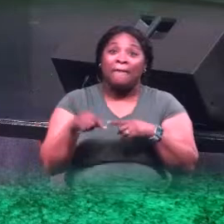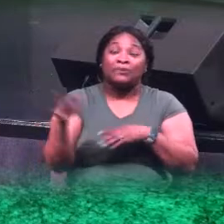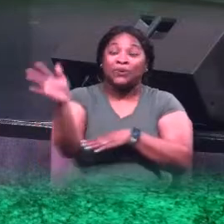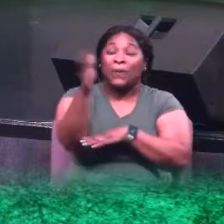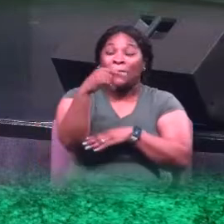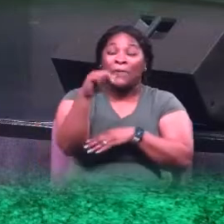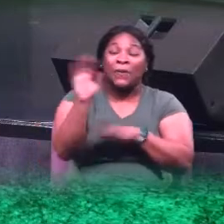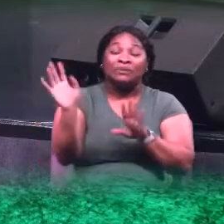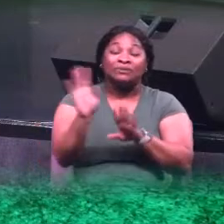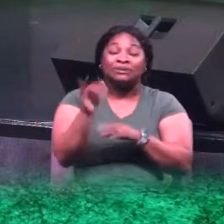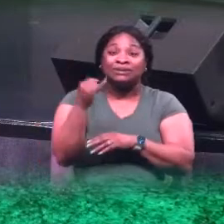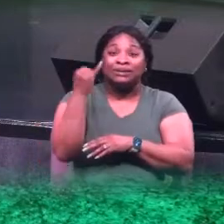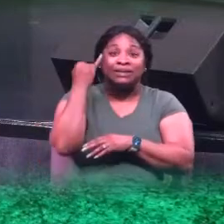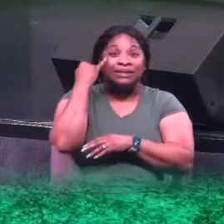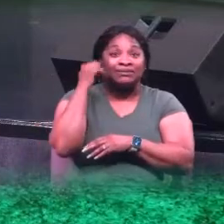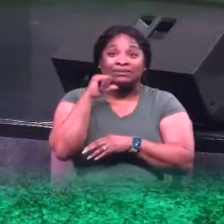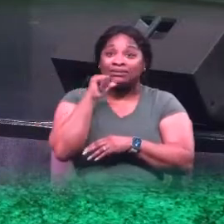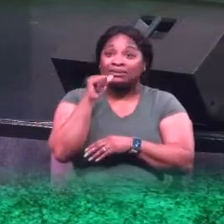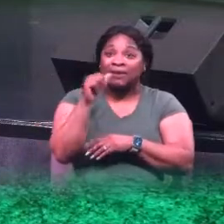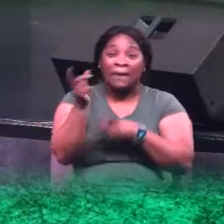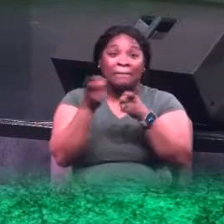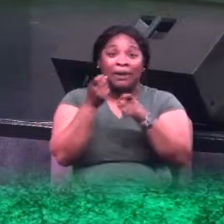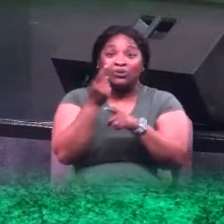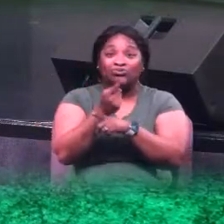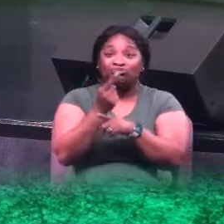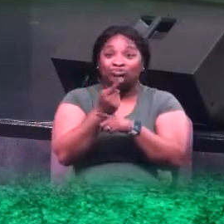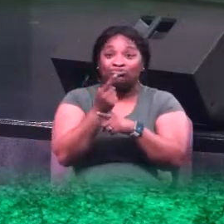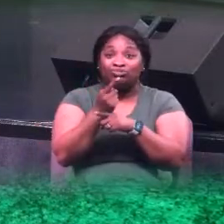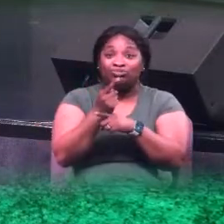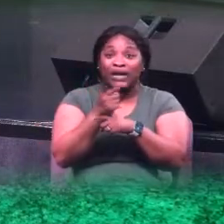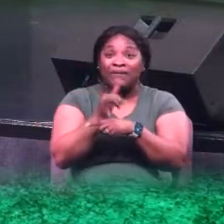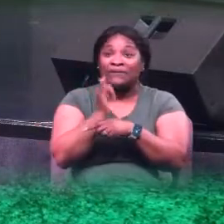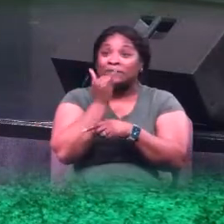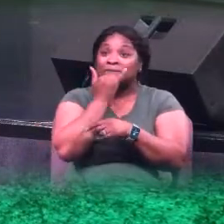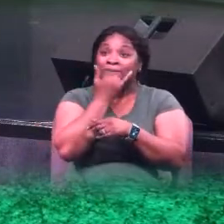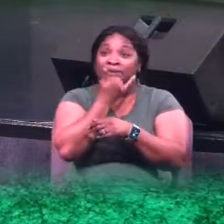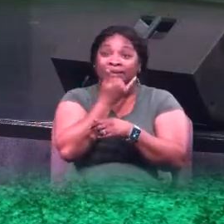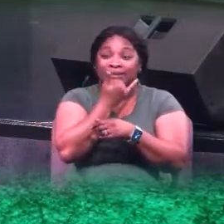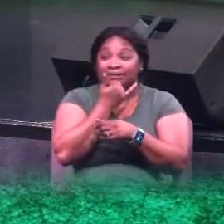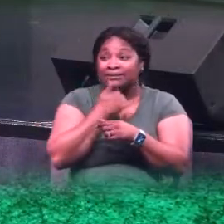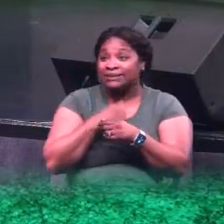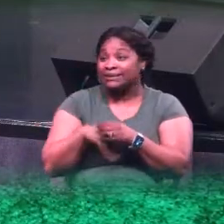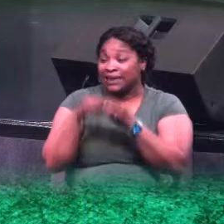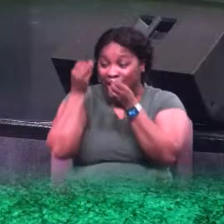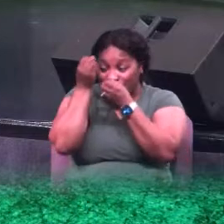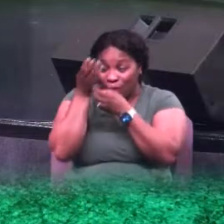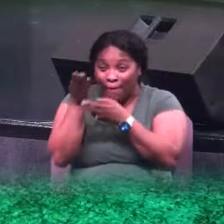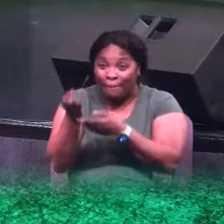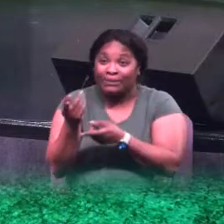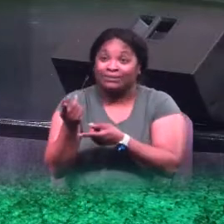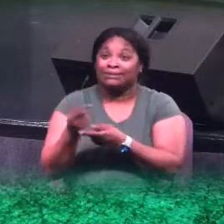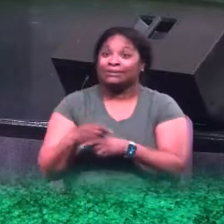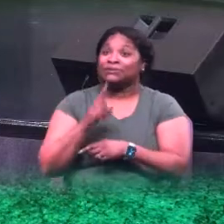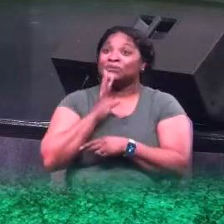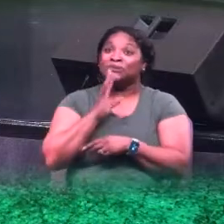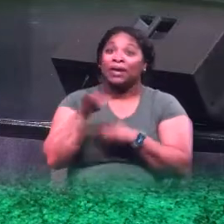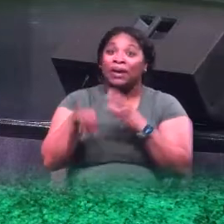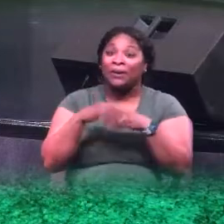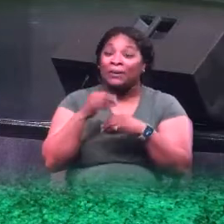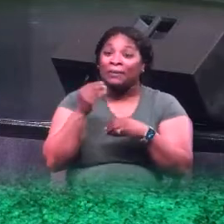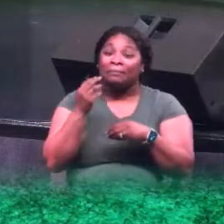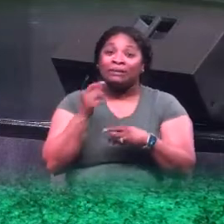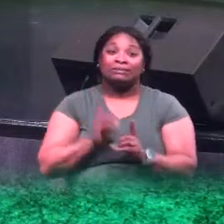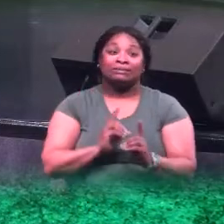If this is not managed properly, if misinformation and disinformation comes out of the mouth of the